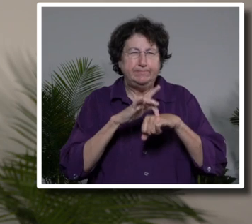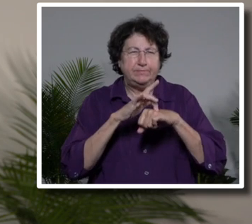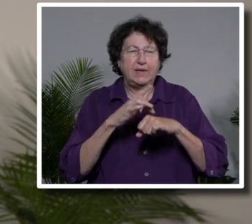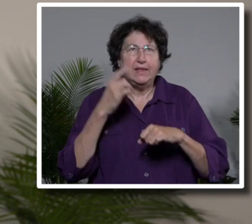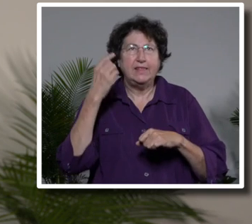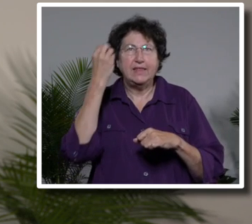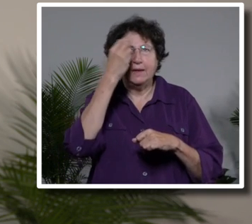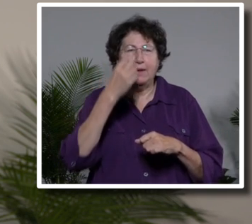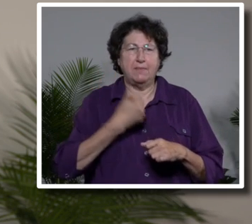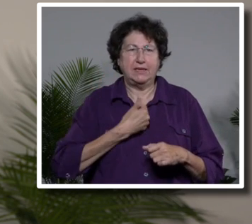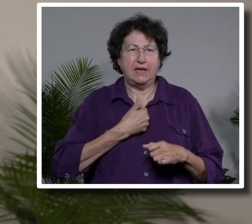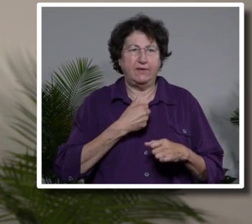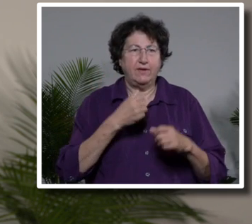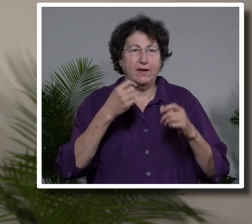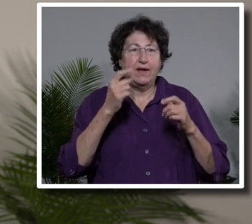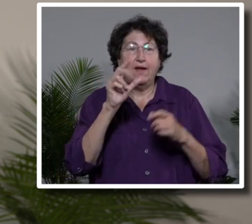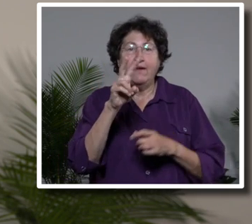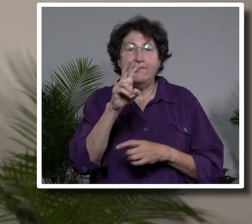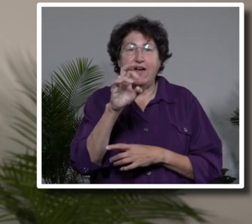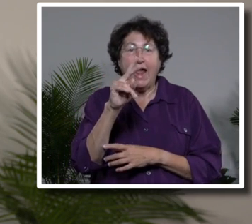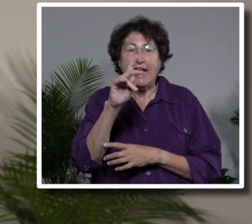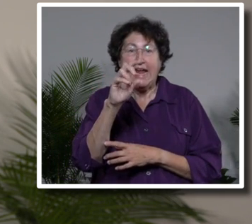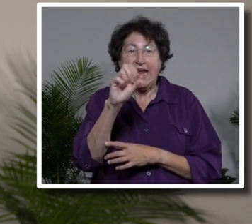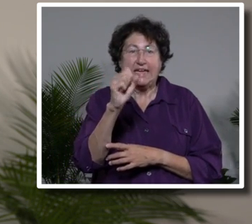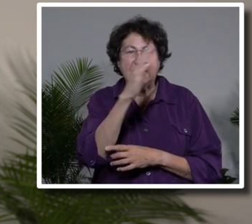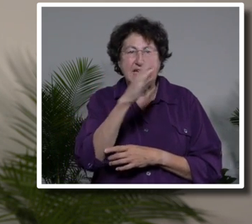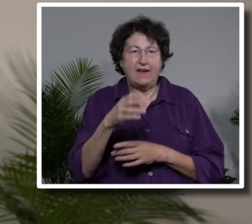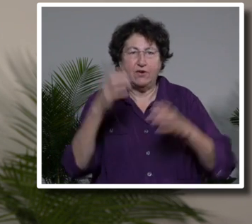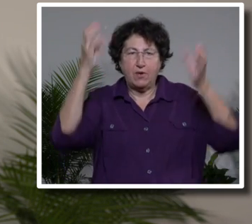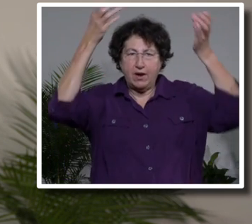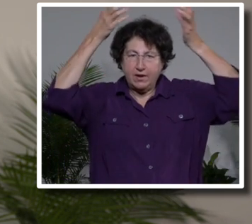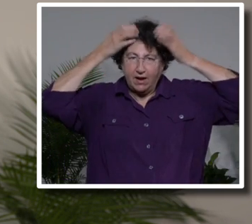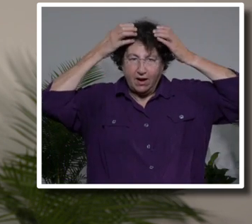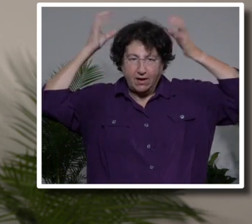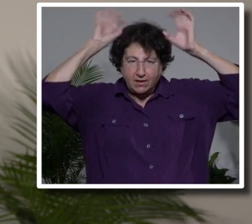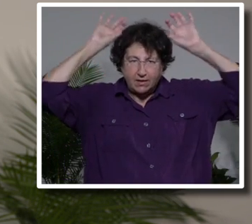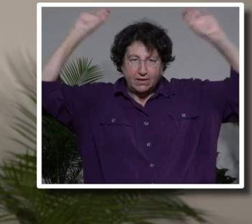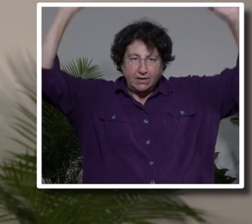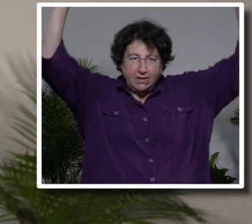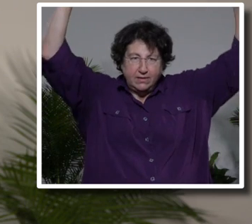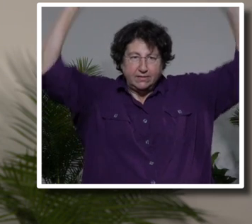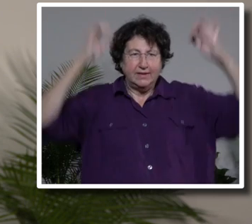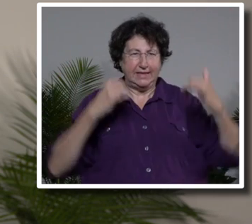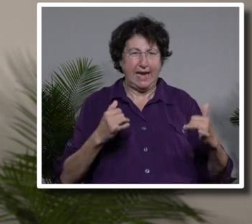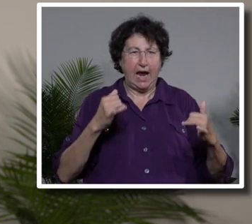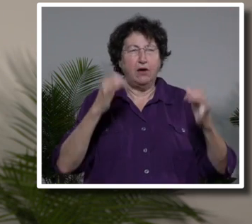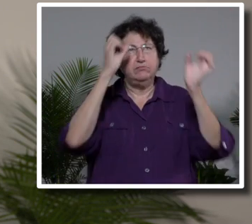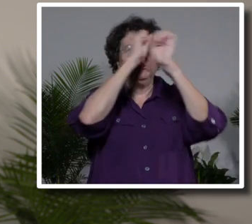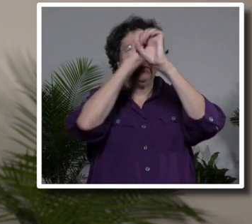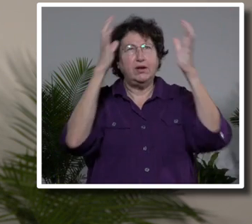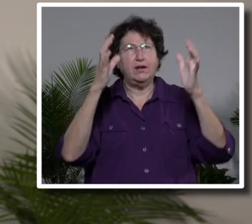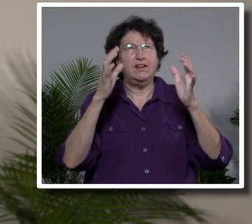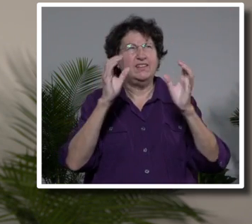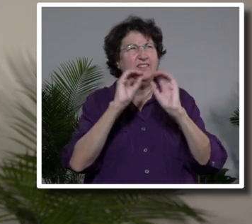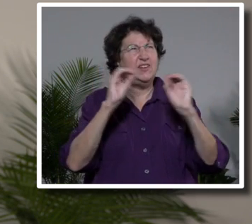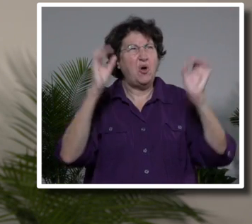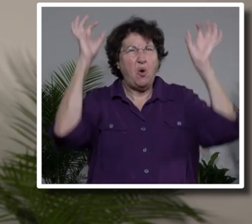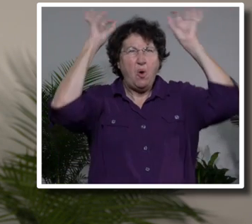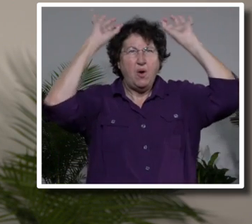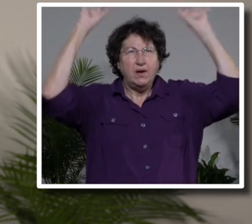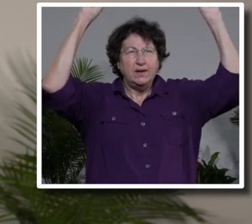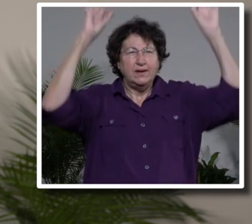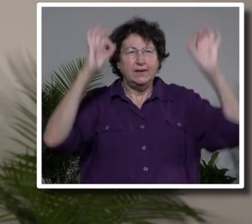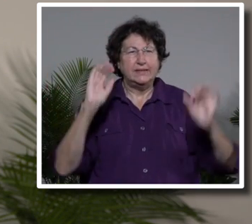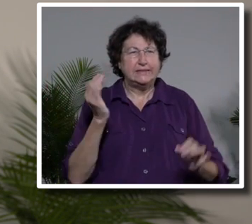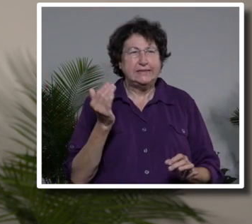beginning, how Vikings never wore horned helmets. Now, imagine a Viking without one. It just seems weird, right?